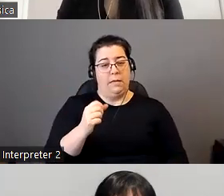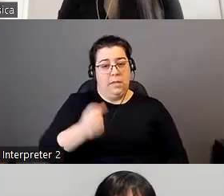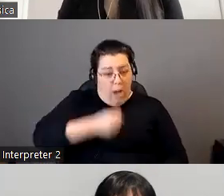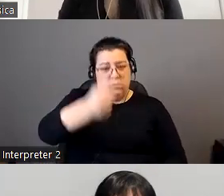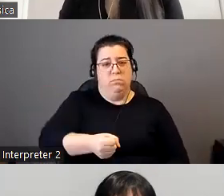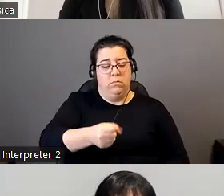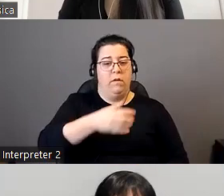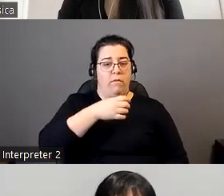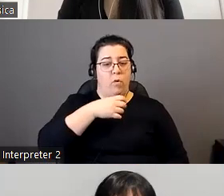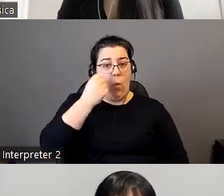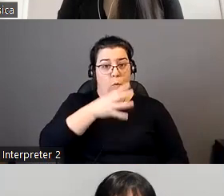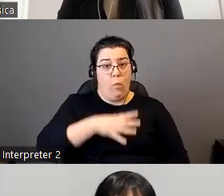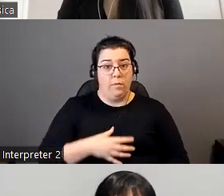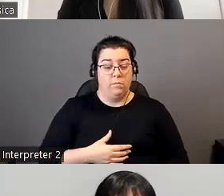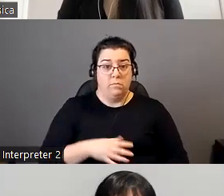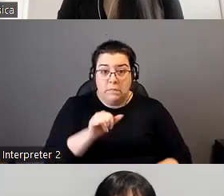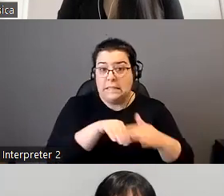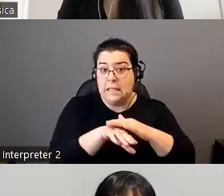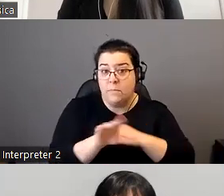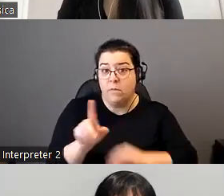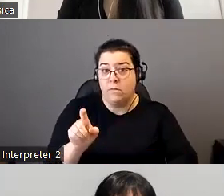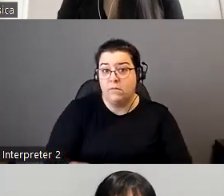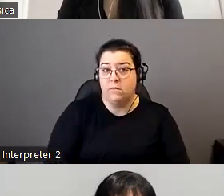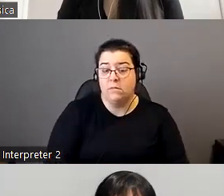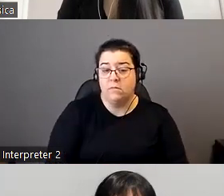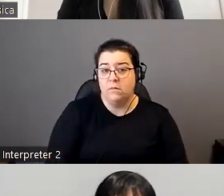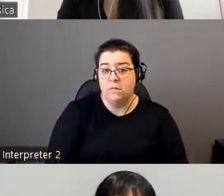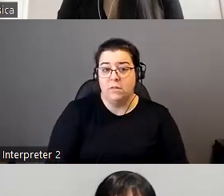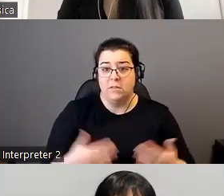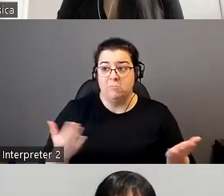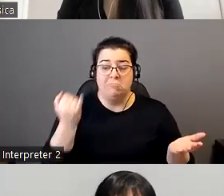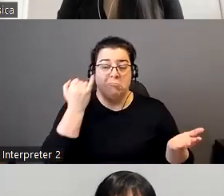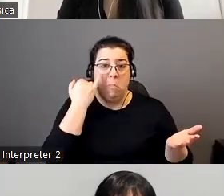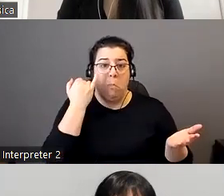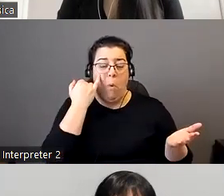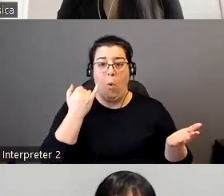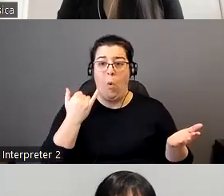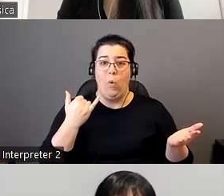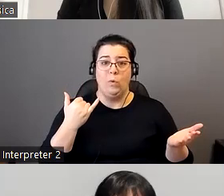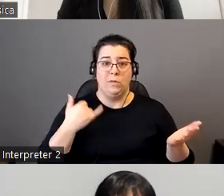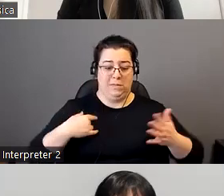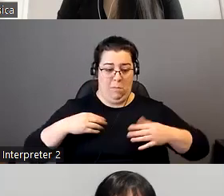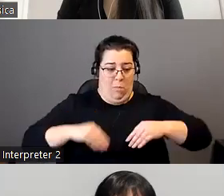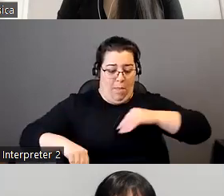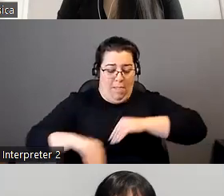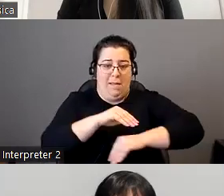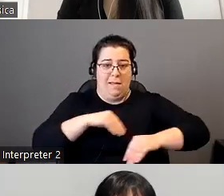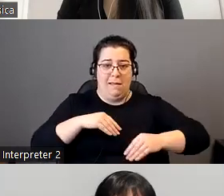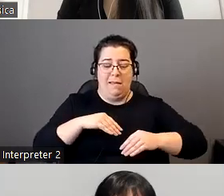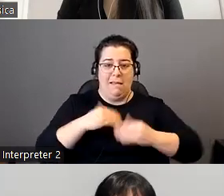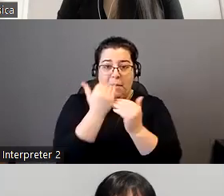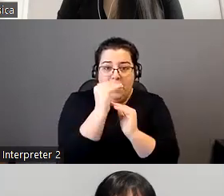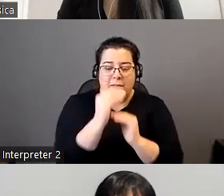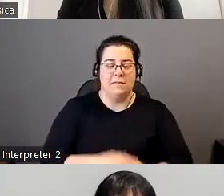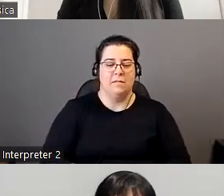they accessible? If you have a limited mobility, or are they trained to deal with